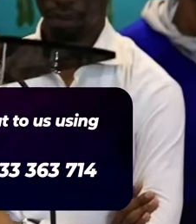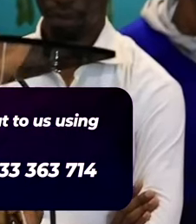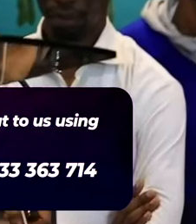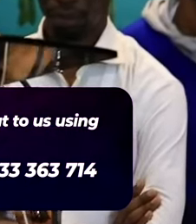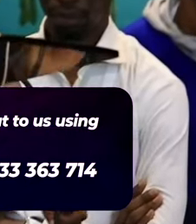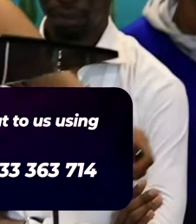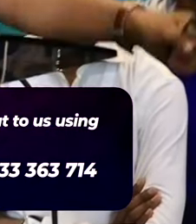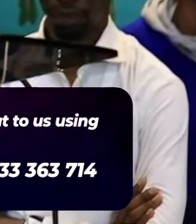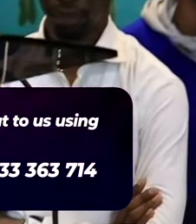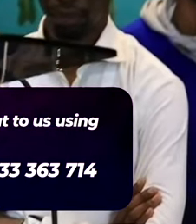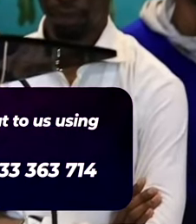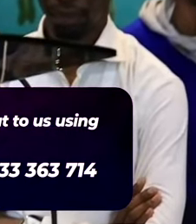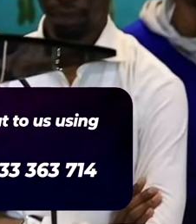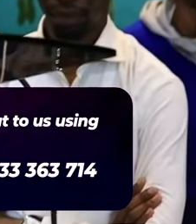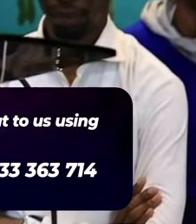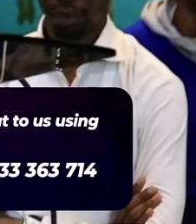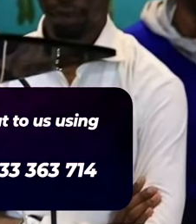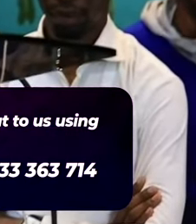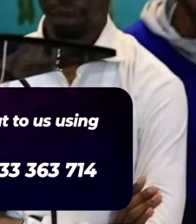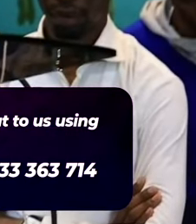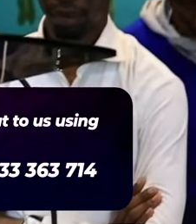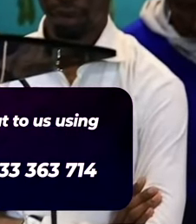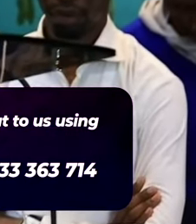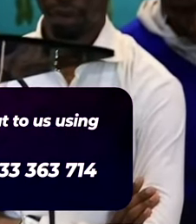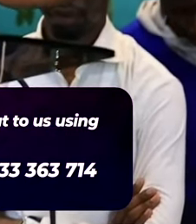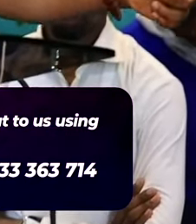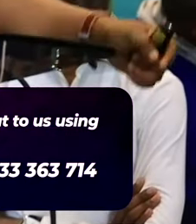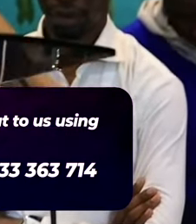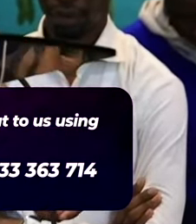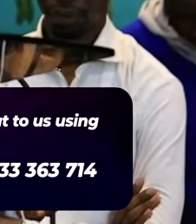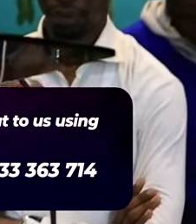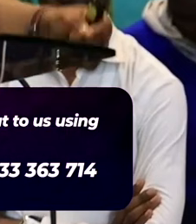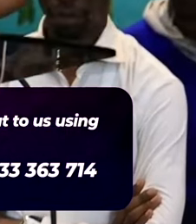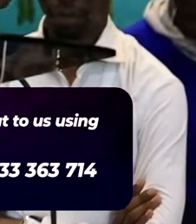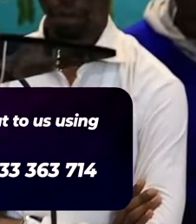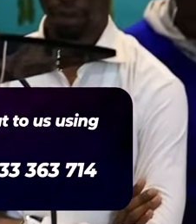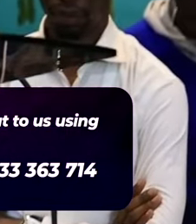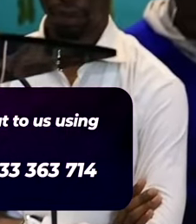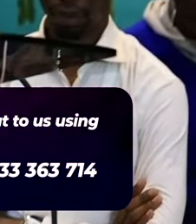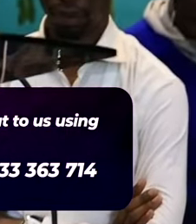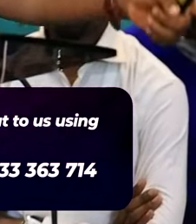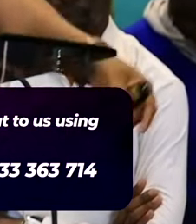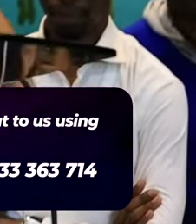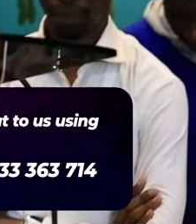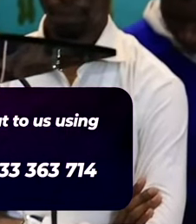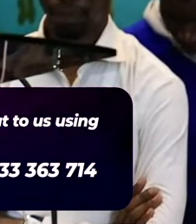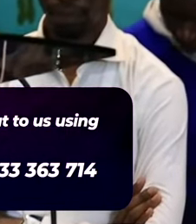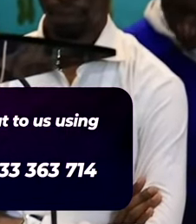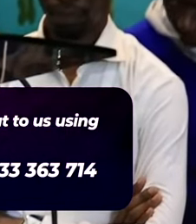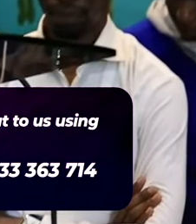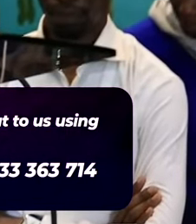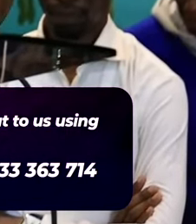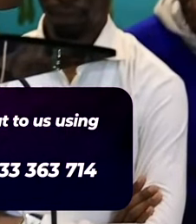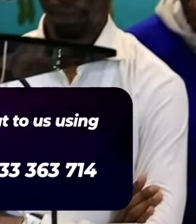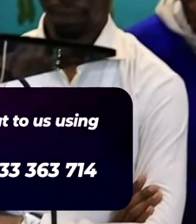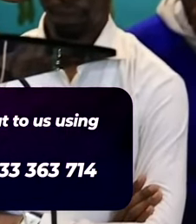relationship, first ask God, may he first make you his husband, make you the